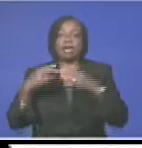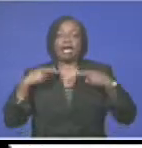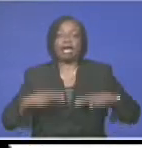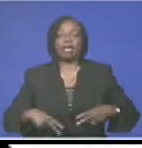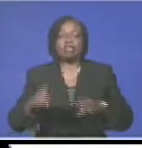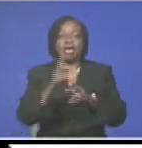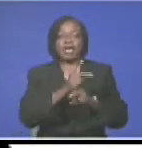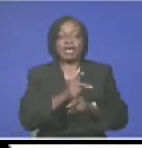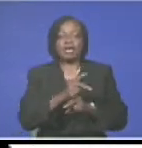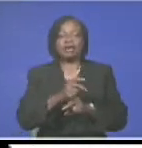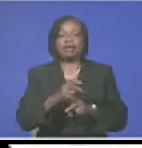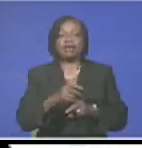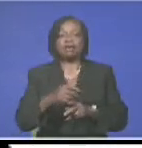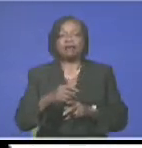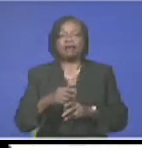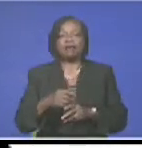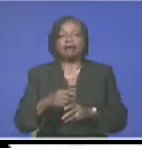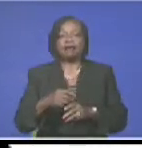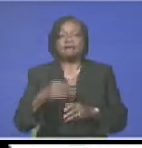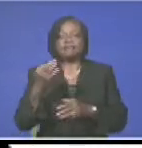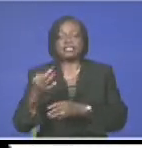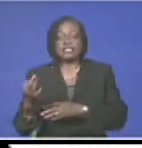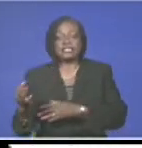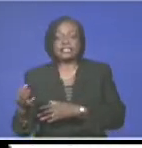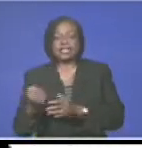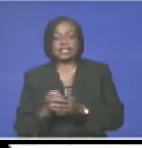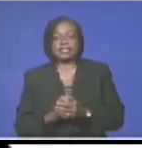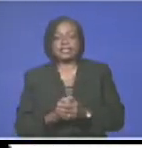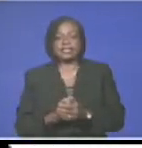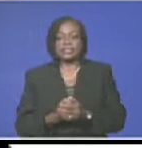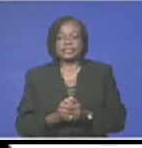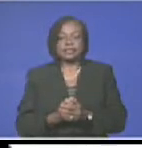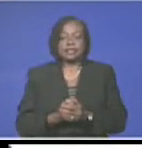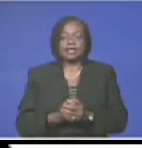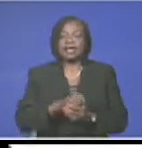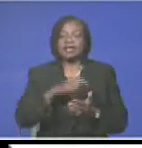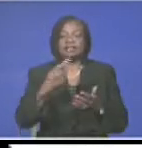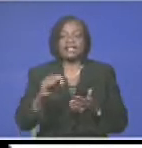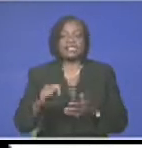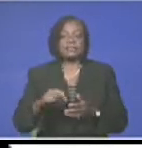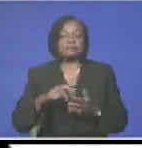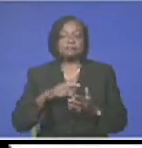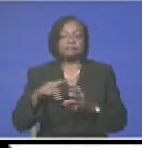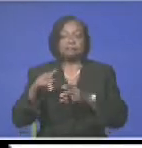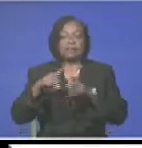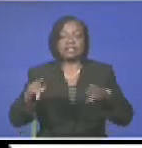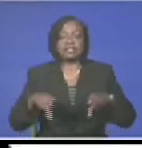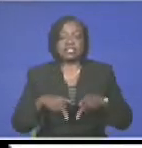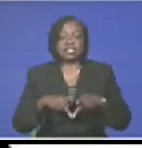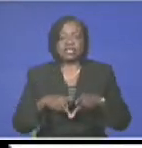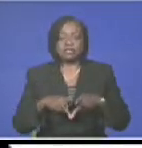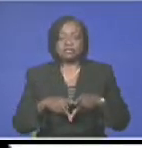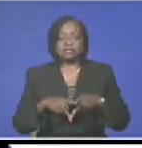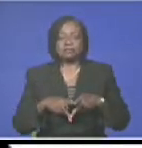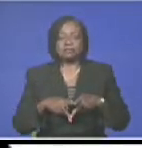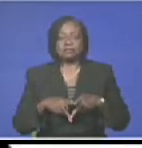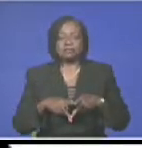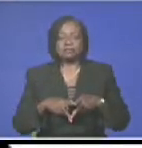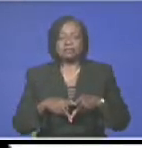facilities. Acquiescence to a position that does not reference the already